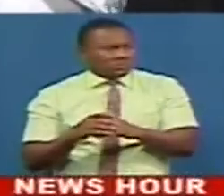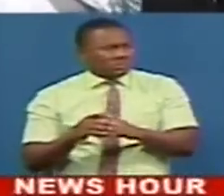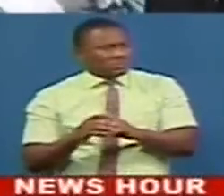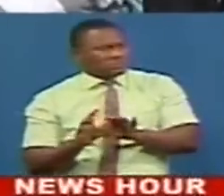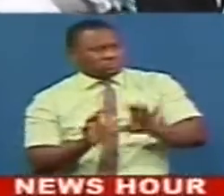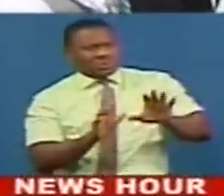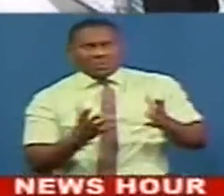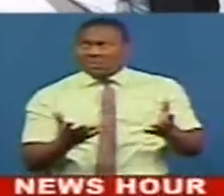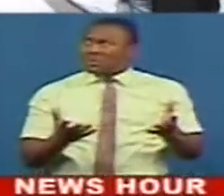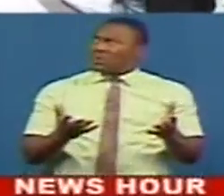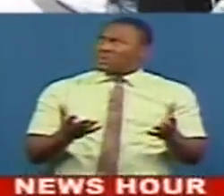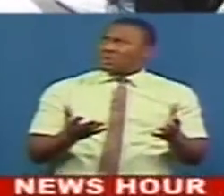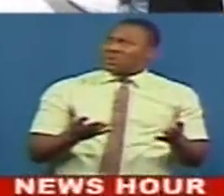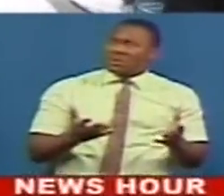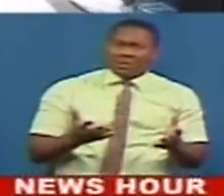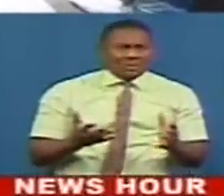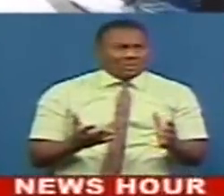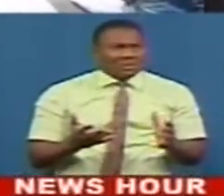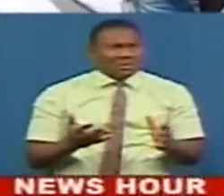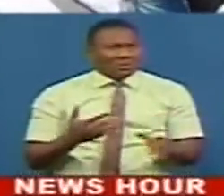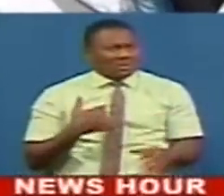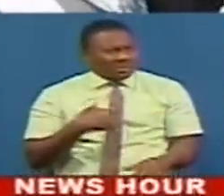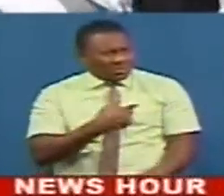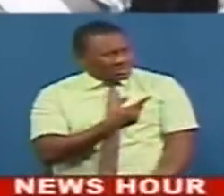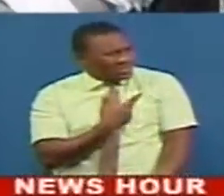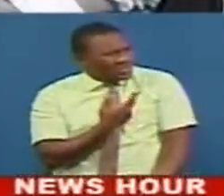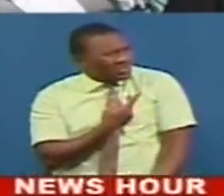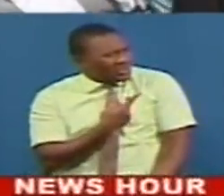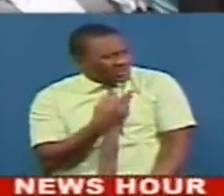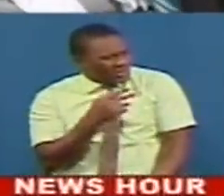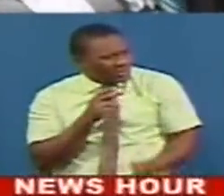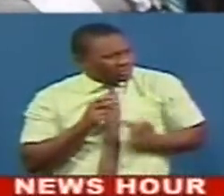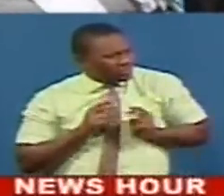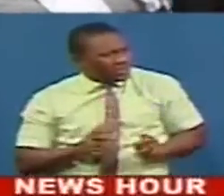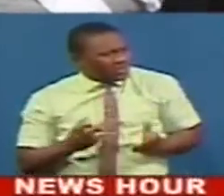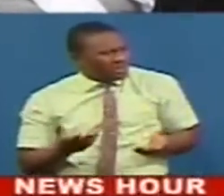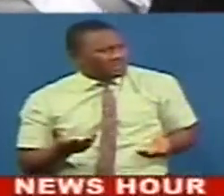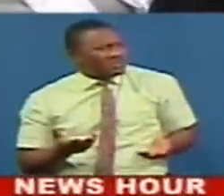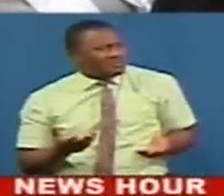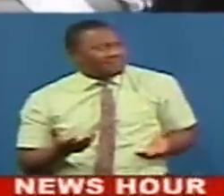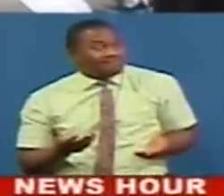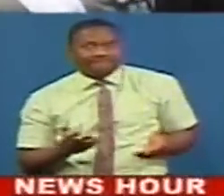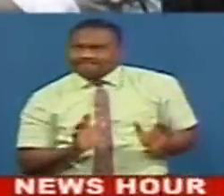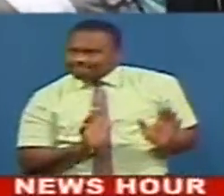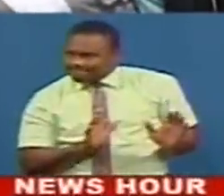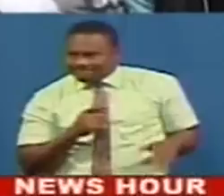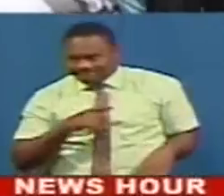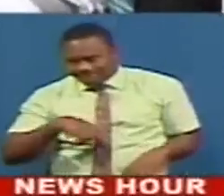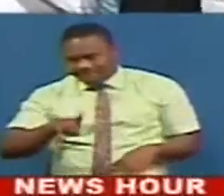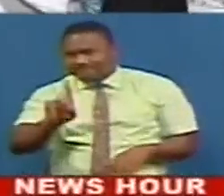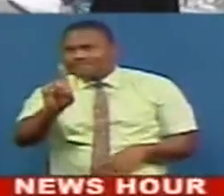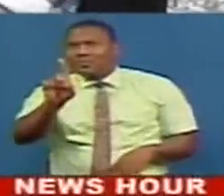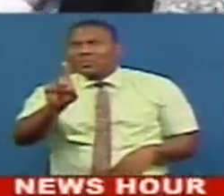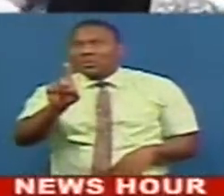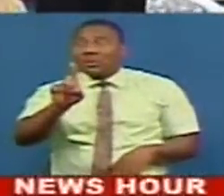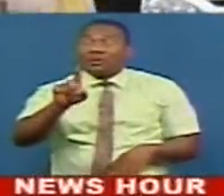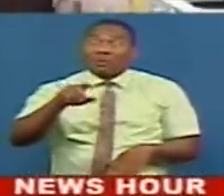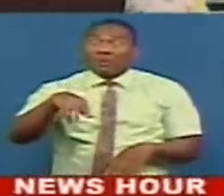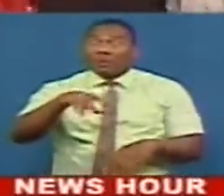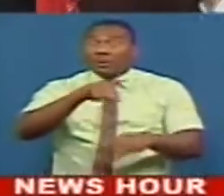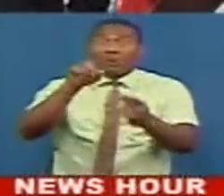her, she would say, oh, we are also human beings. Then she will go. When she